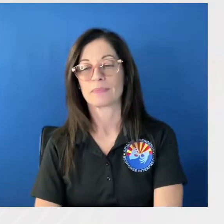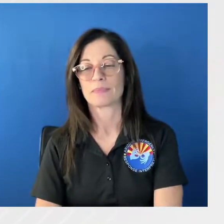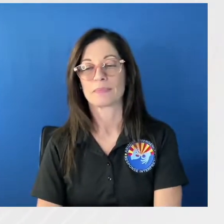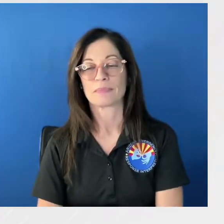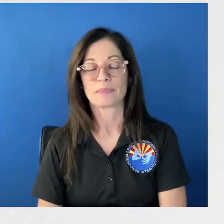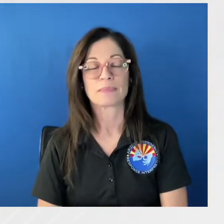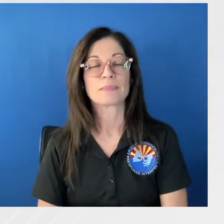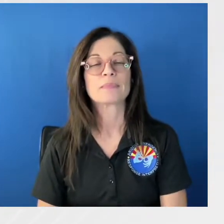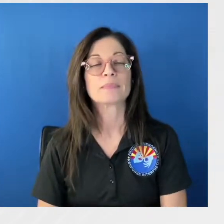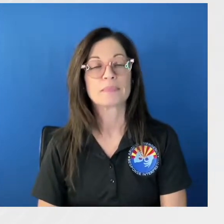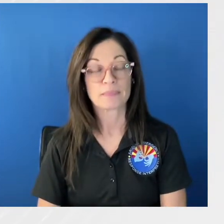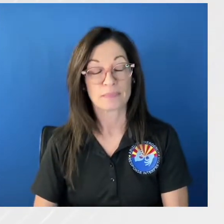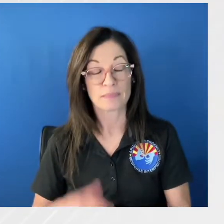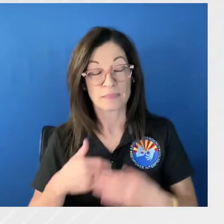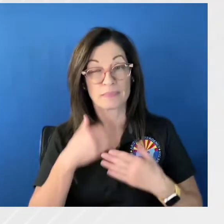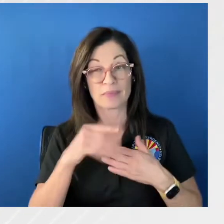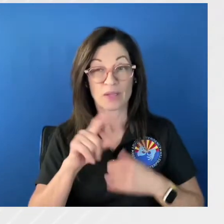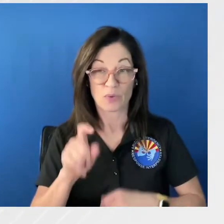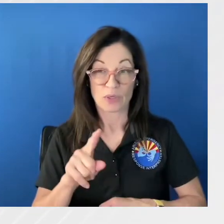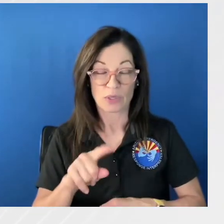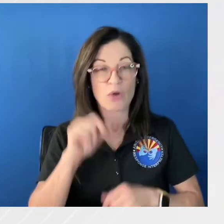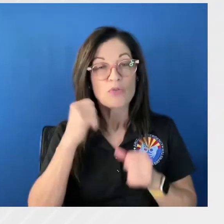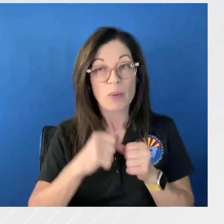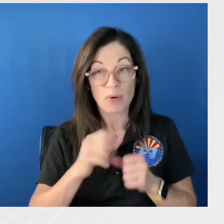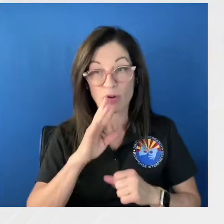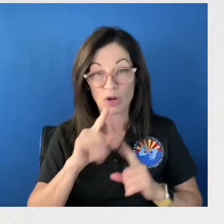The next question, and remember I talked about